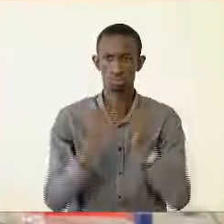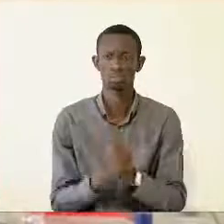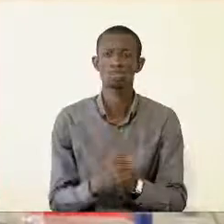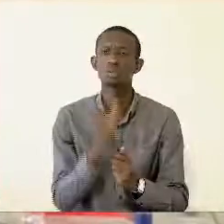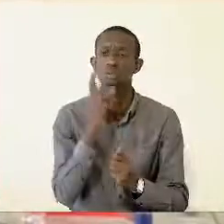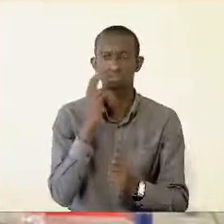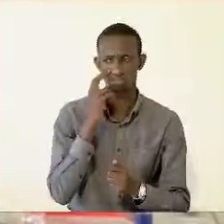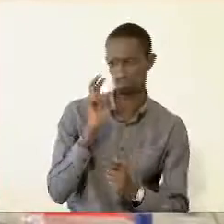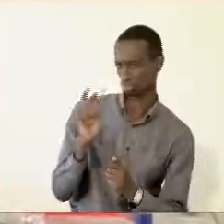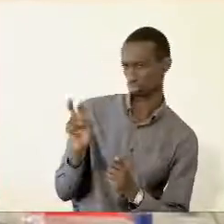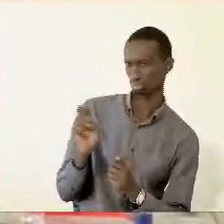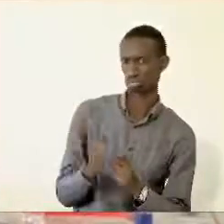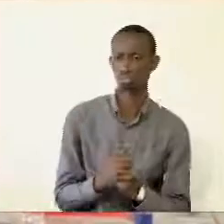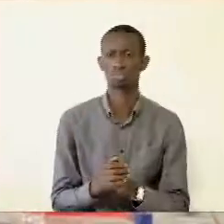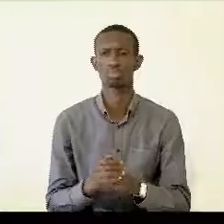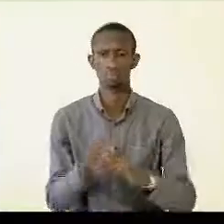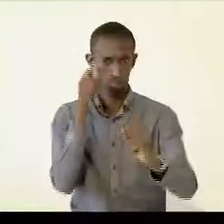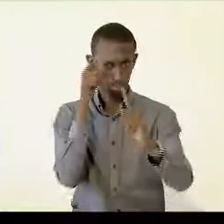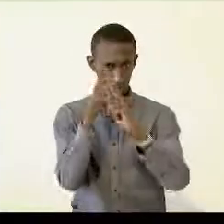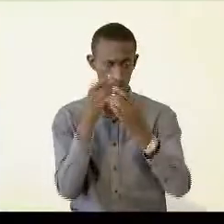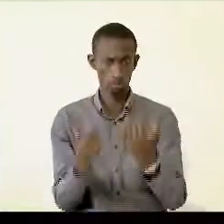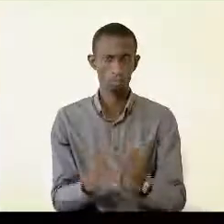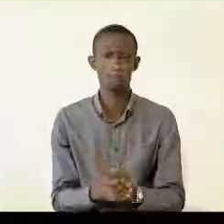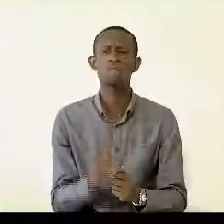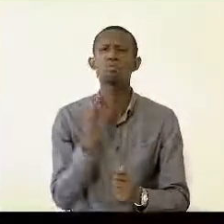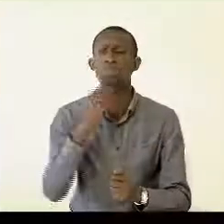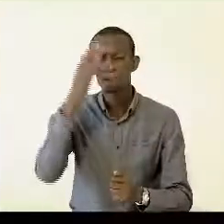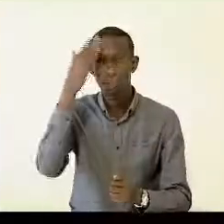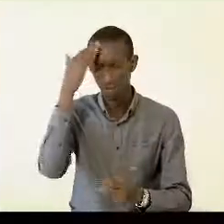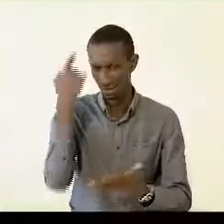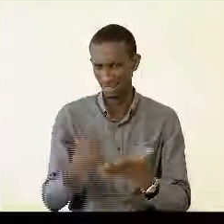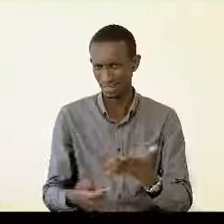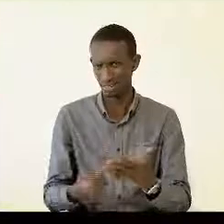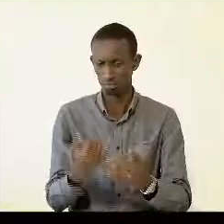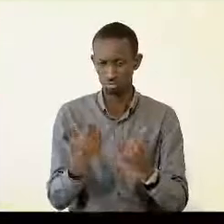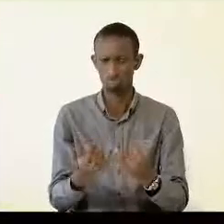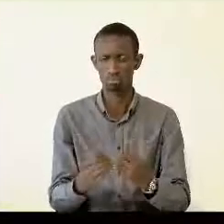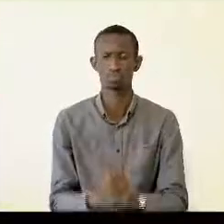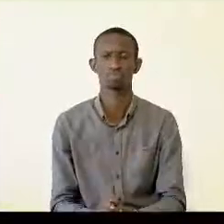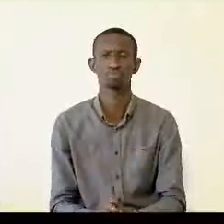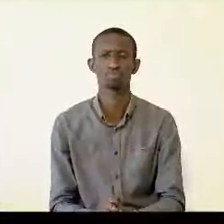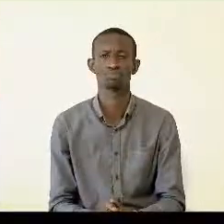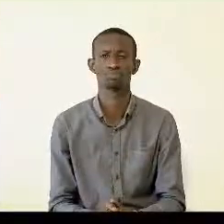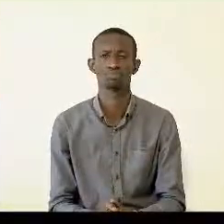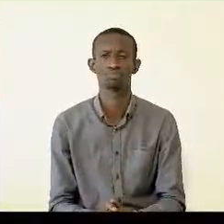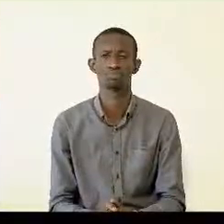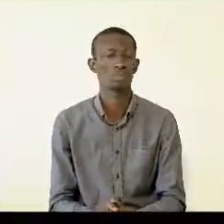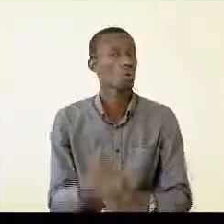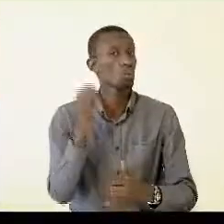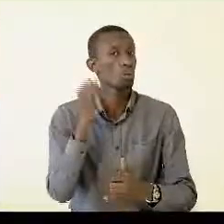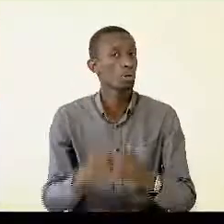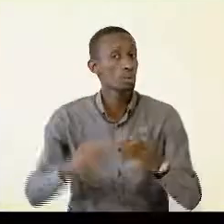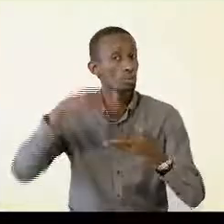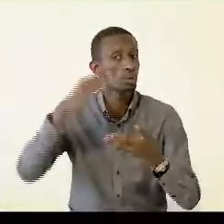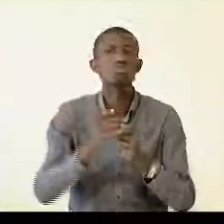have a look at the objectives, what you should know at the end of this lesson. So at the end of this lesson,